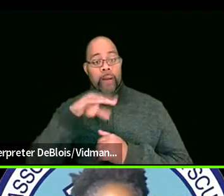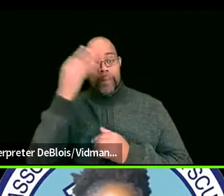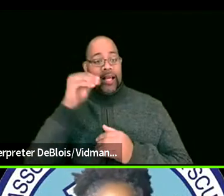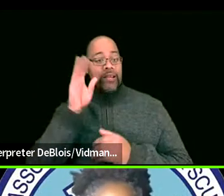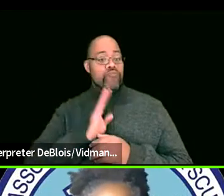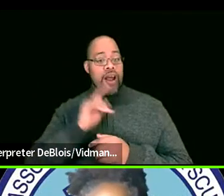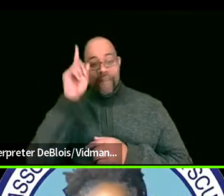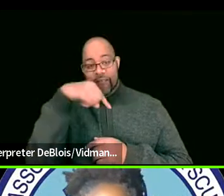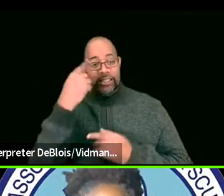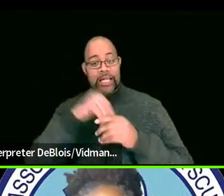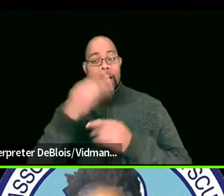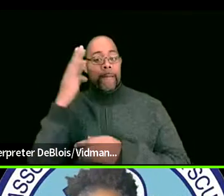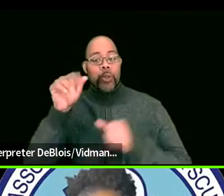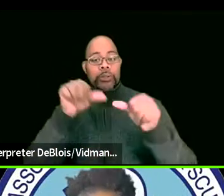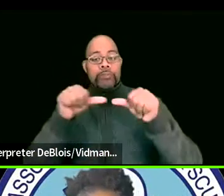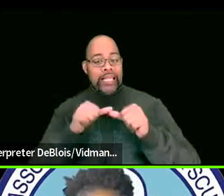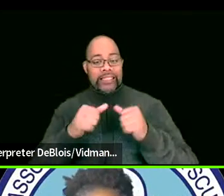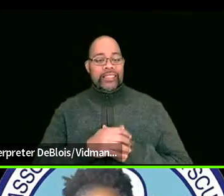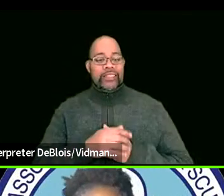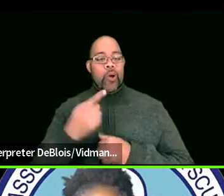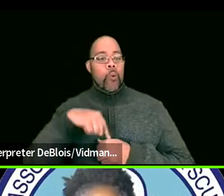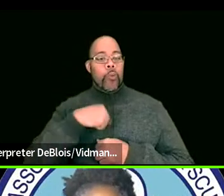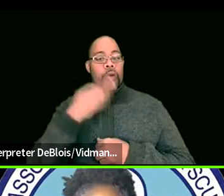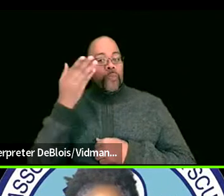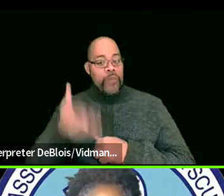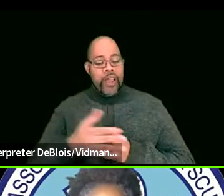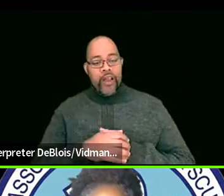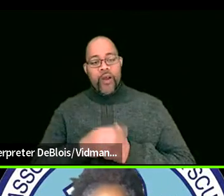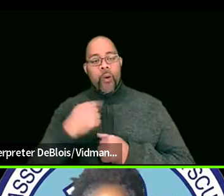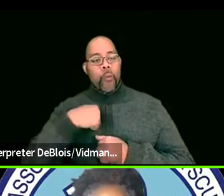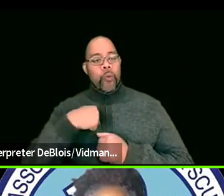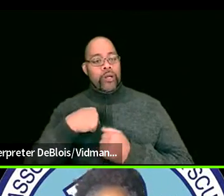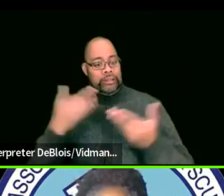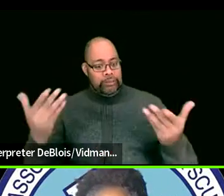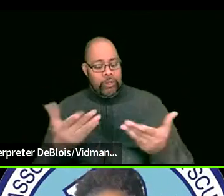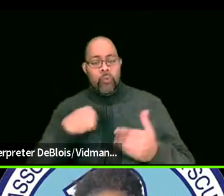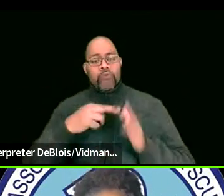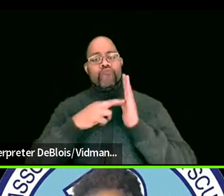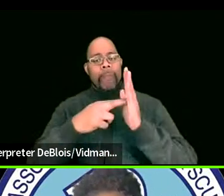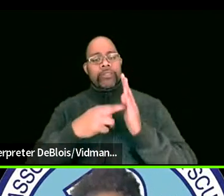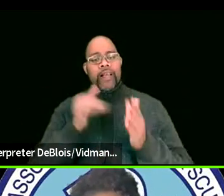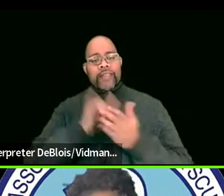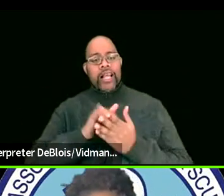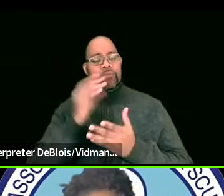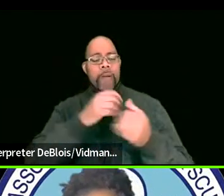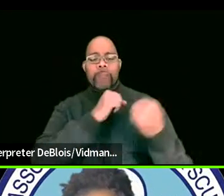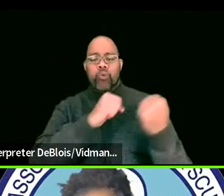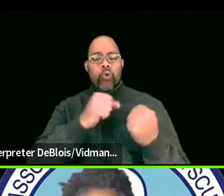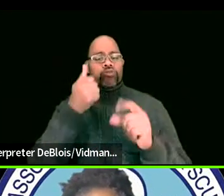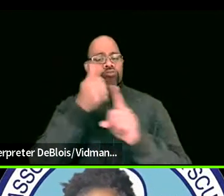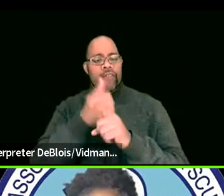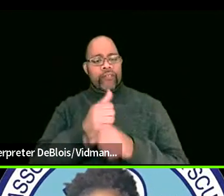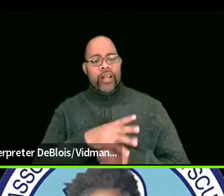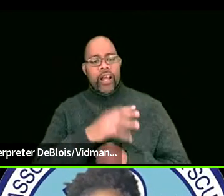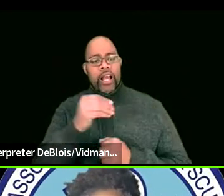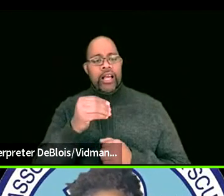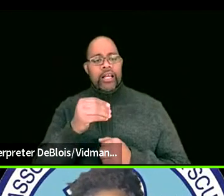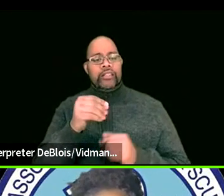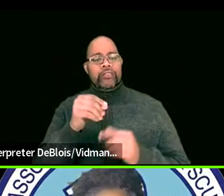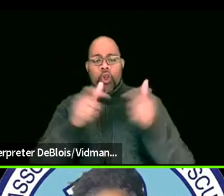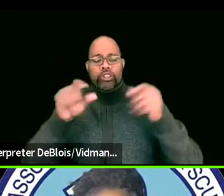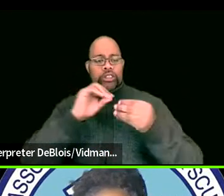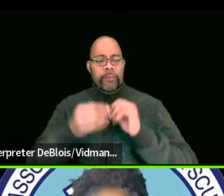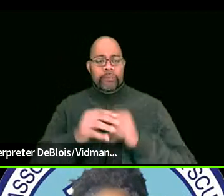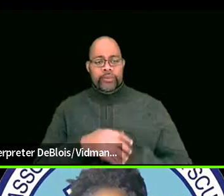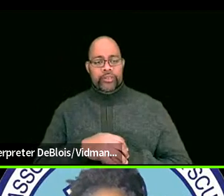brown faces and blue spaces. We are there, we're present, and we represent, and that's pretty powerful in and of itself, and in large